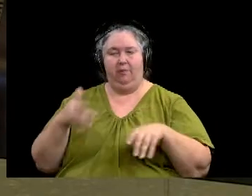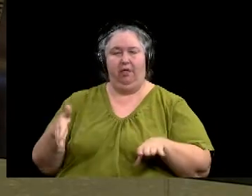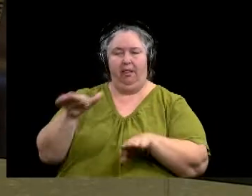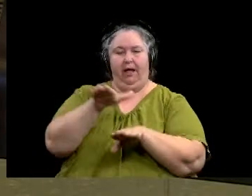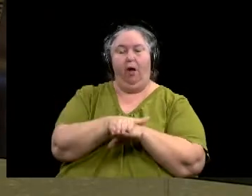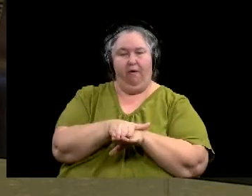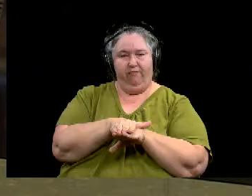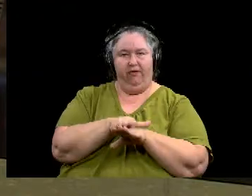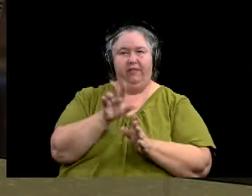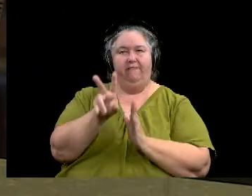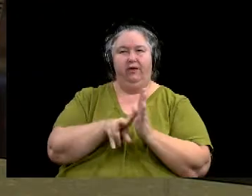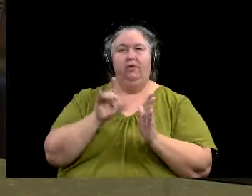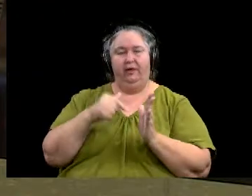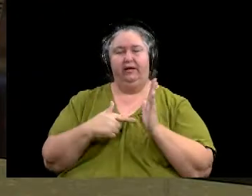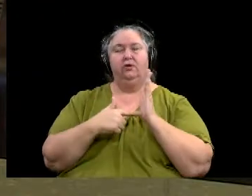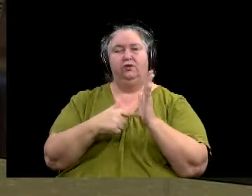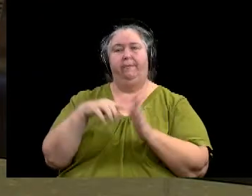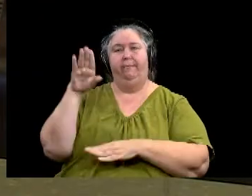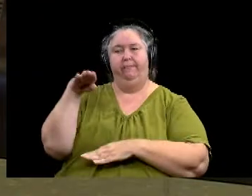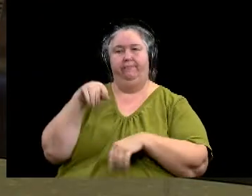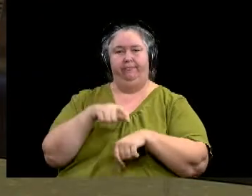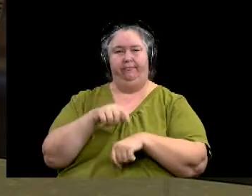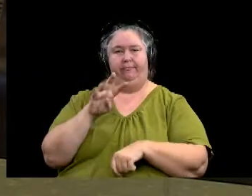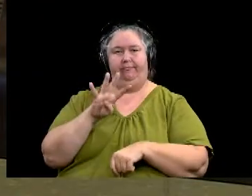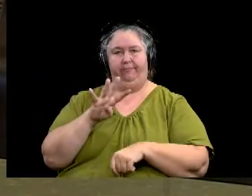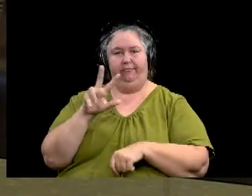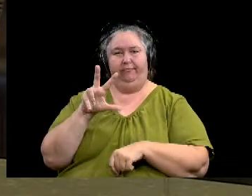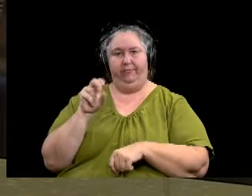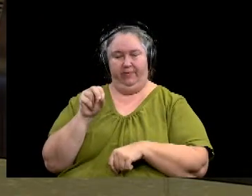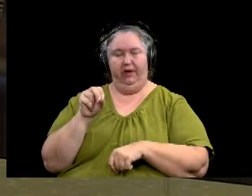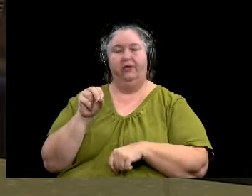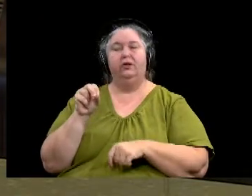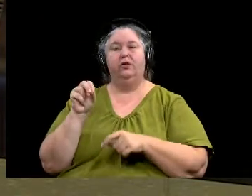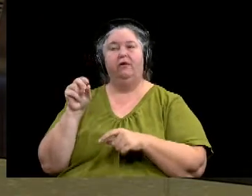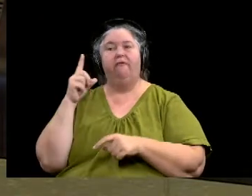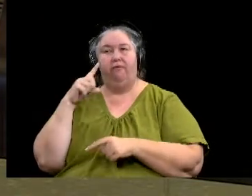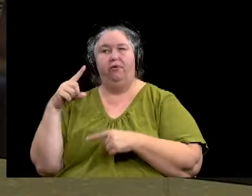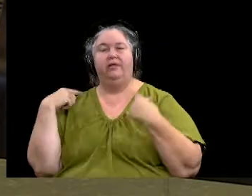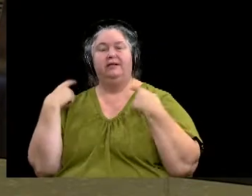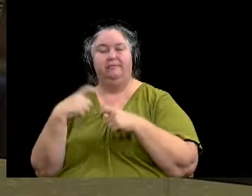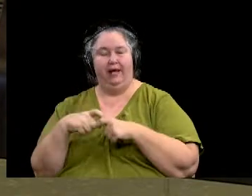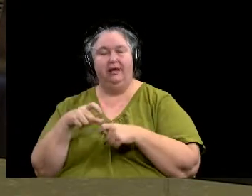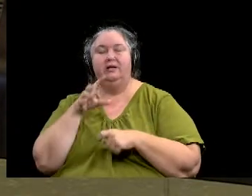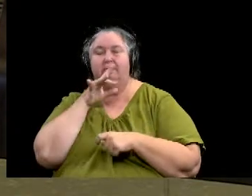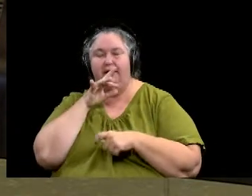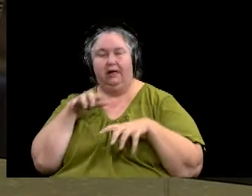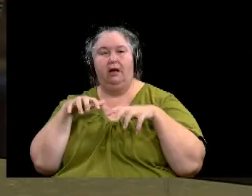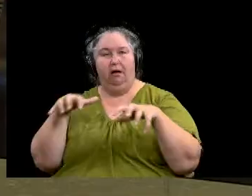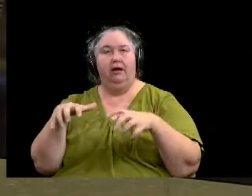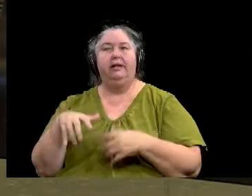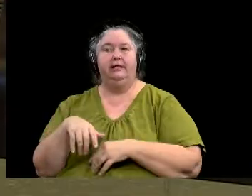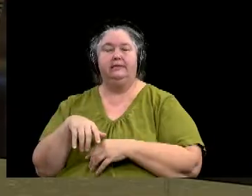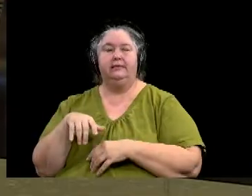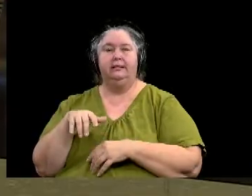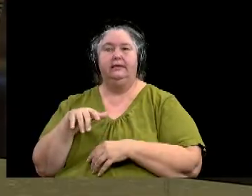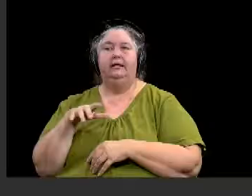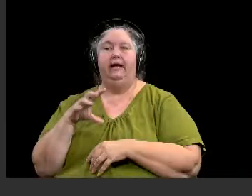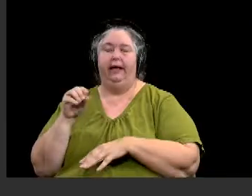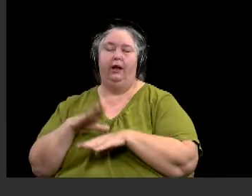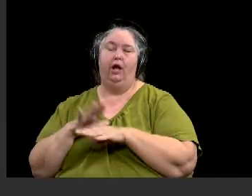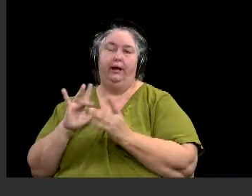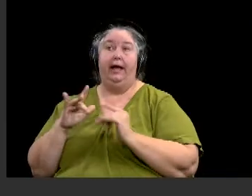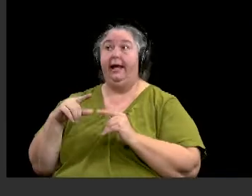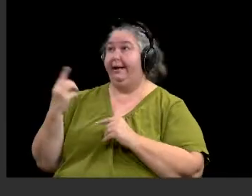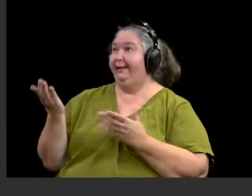4:30 to our Spanish-speaking audience, as well as it will be online. And always here, so gracious to invite those